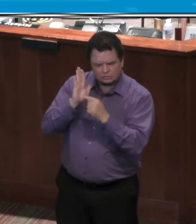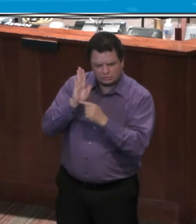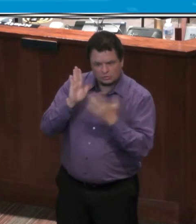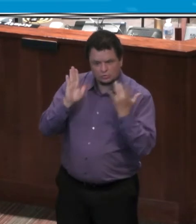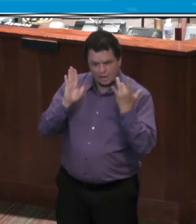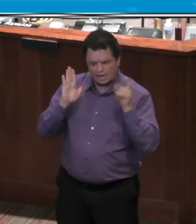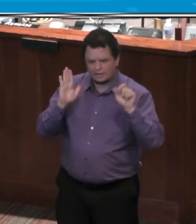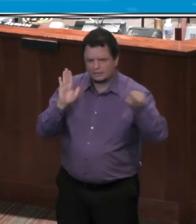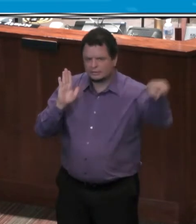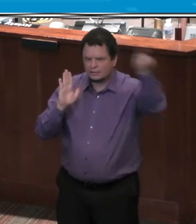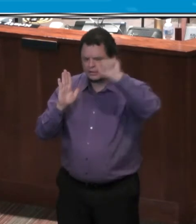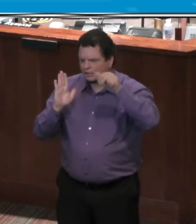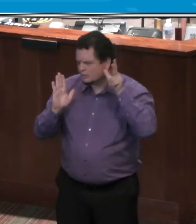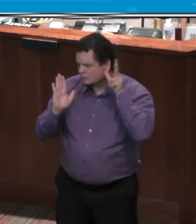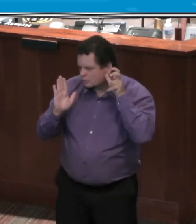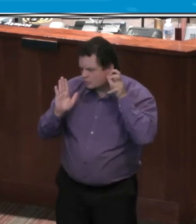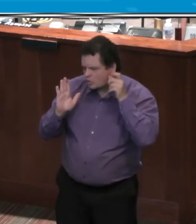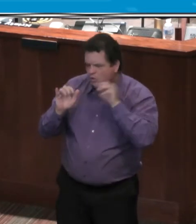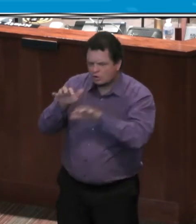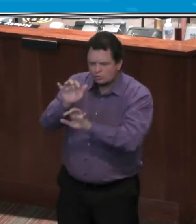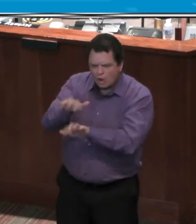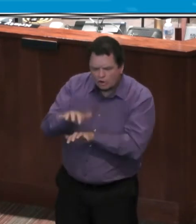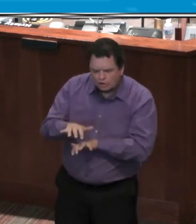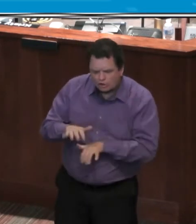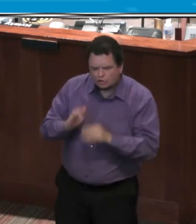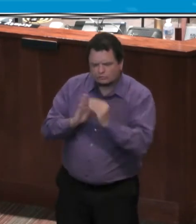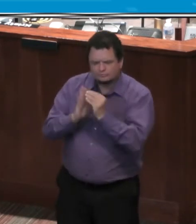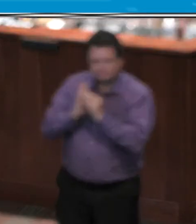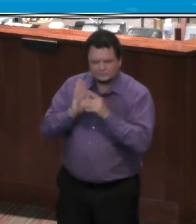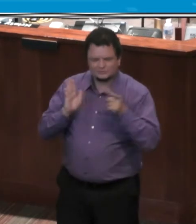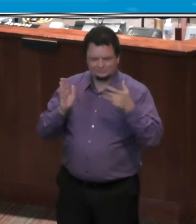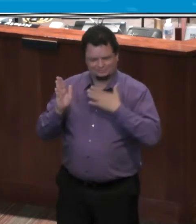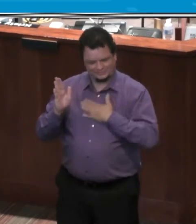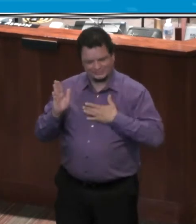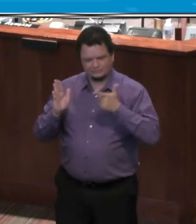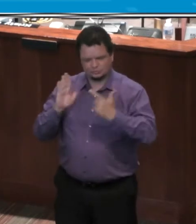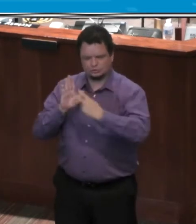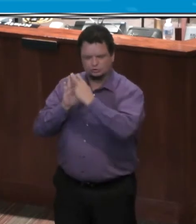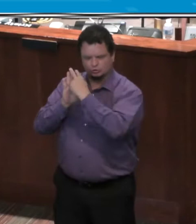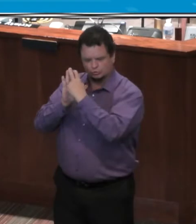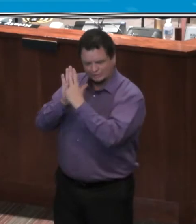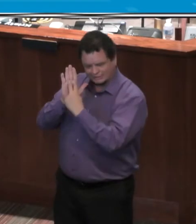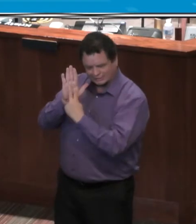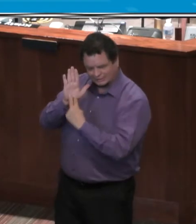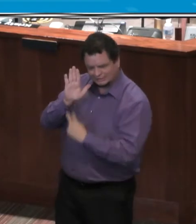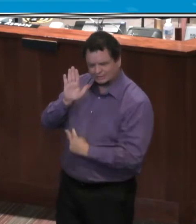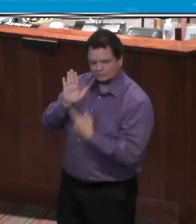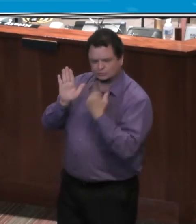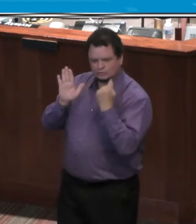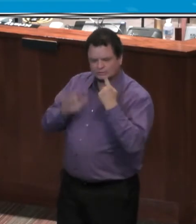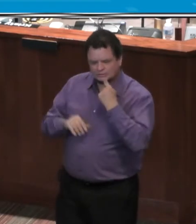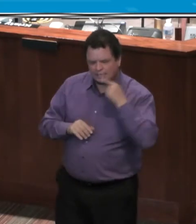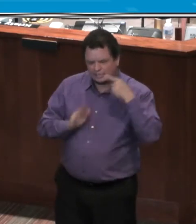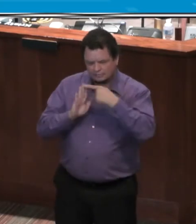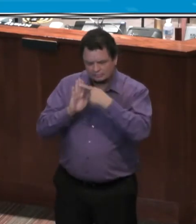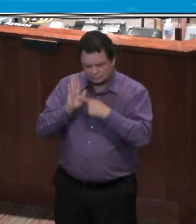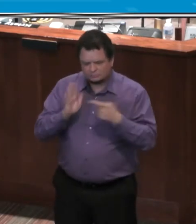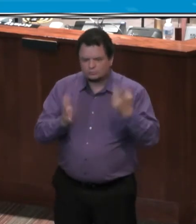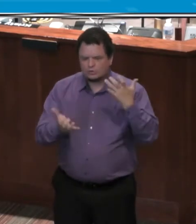right, resolution subject, resolution to recognize revenue and appropriate expenditures in the amount